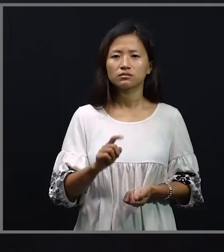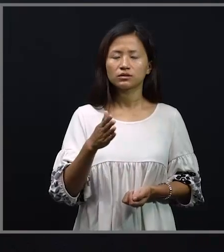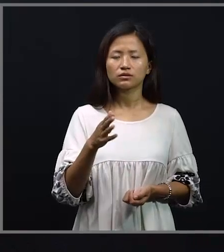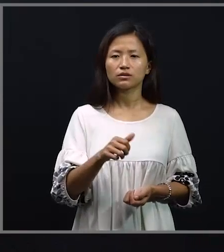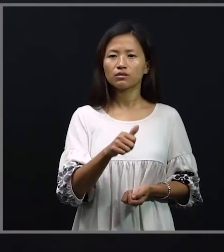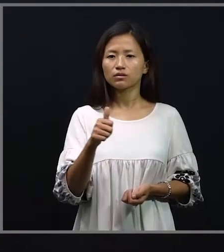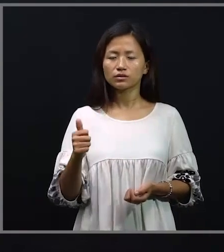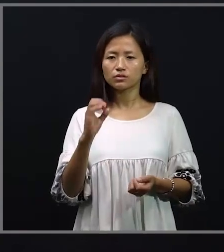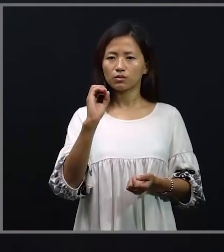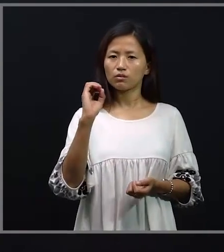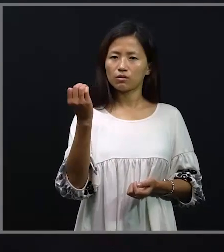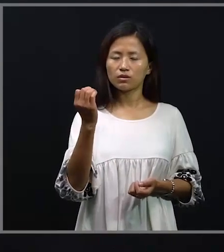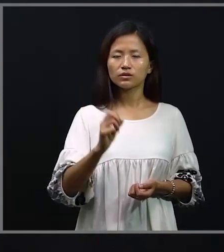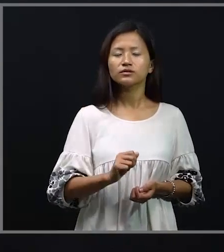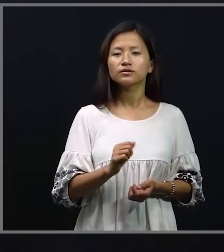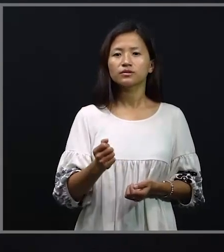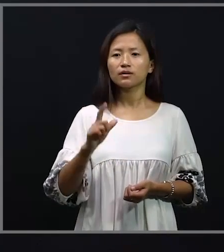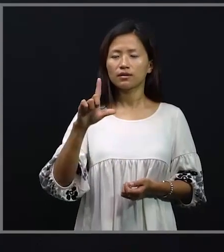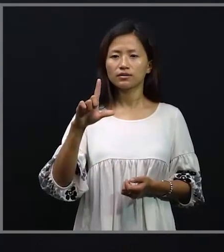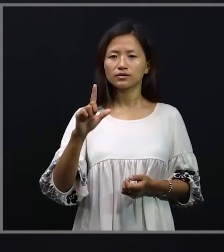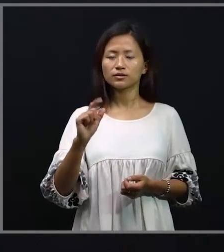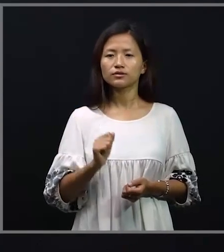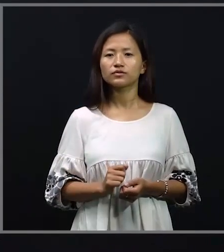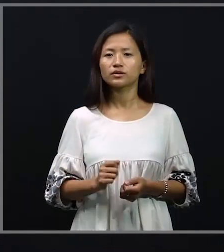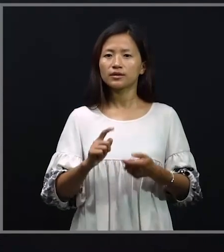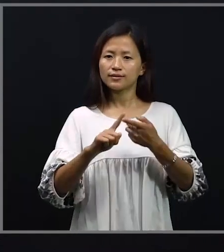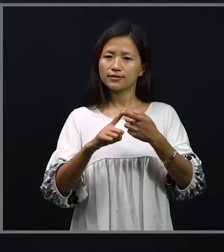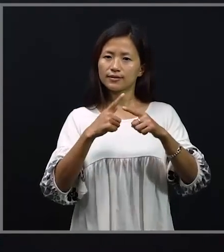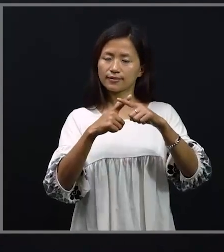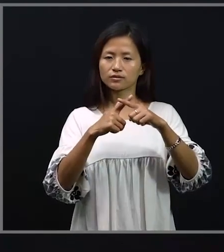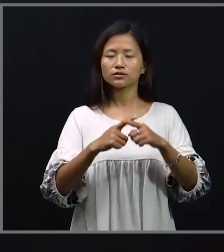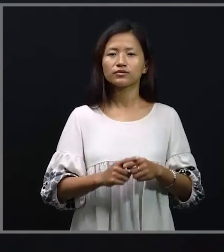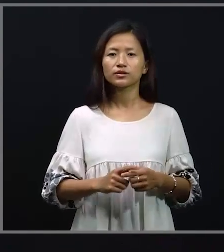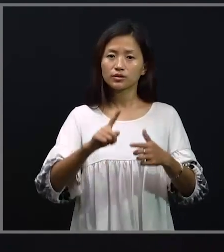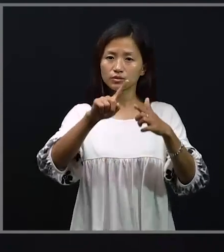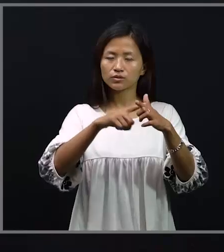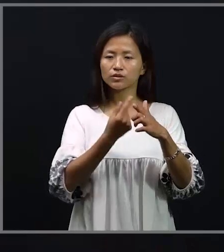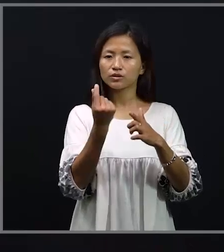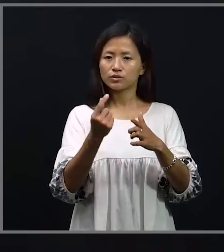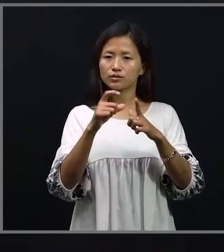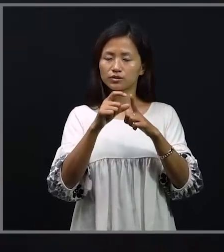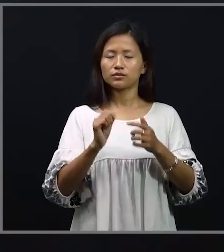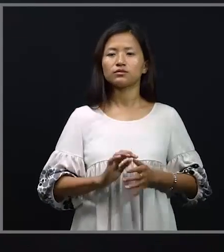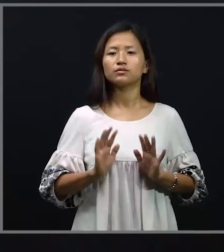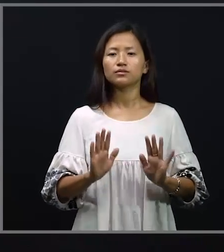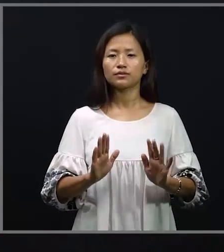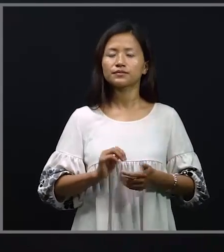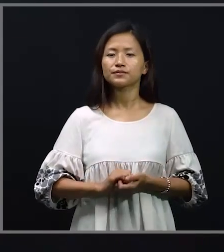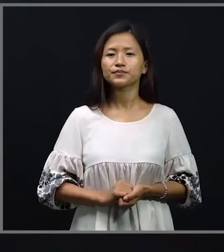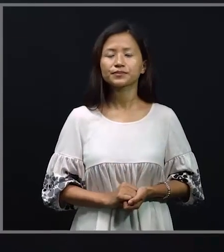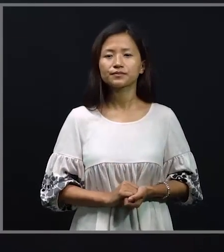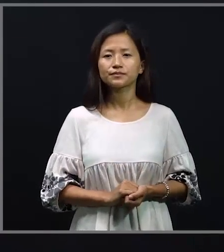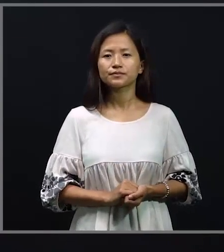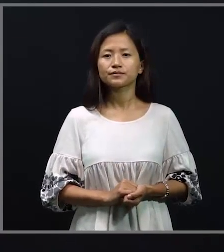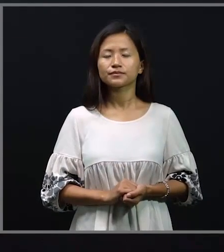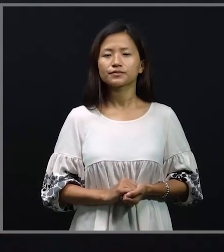government. Organs of the government, we have the legislature, we have the executive, we have the judiciary. Most of the time, we says